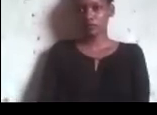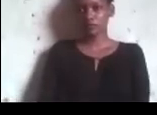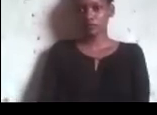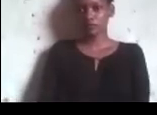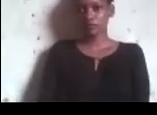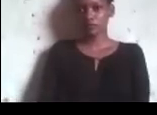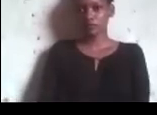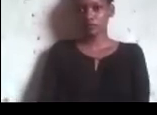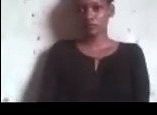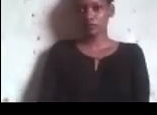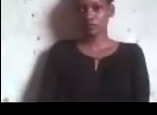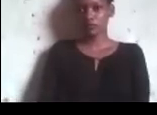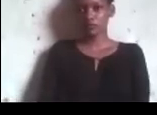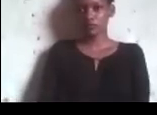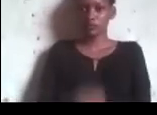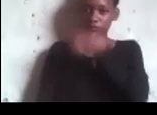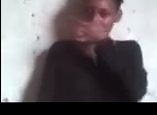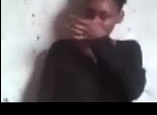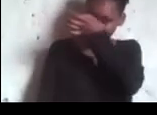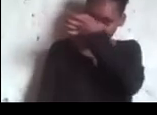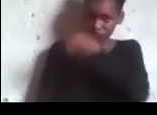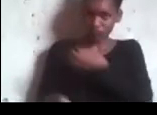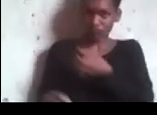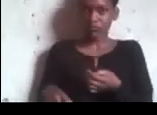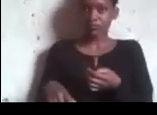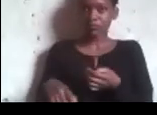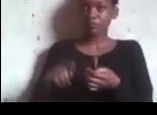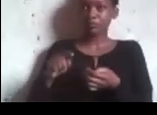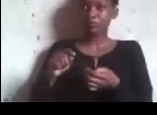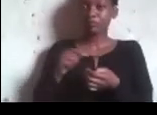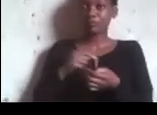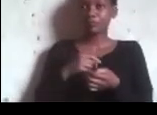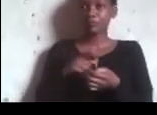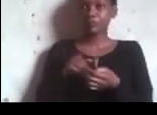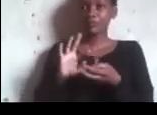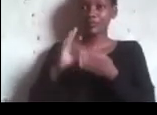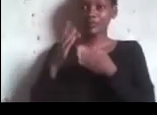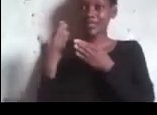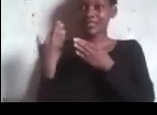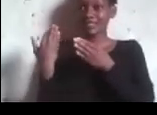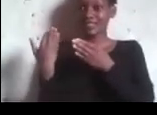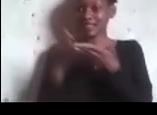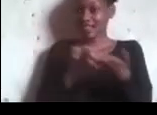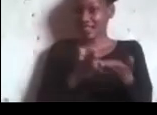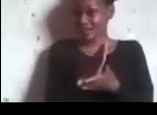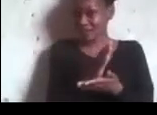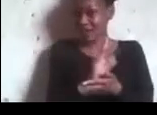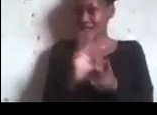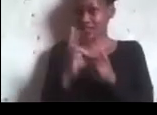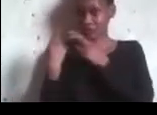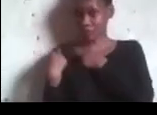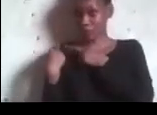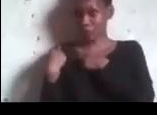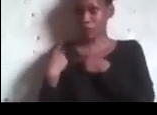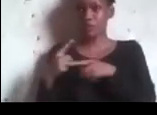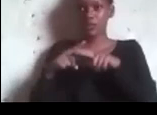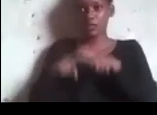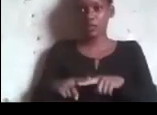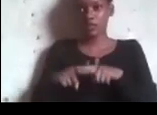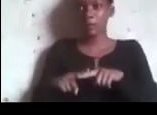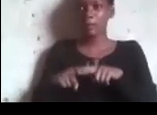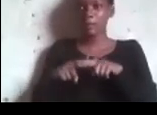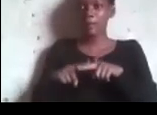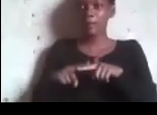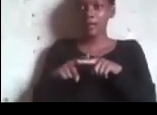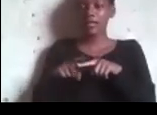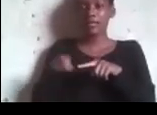then the number of rights and responsibilities a parent has depends on the type of relationship the parent